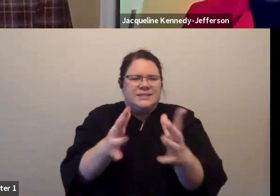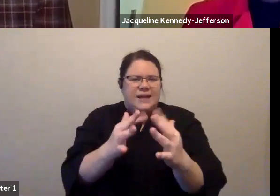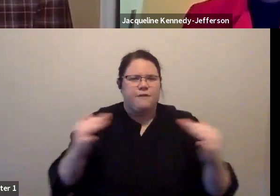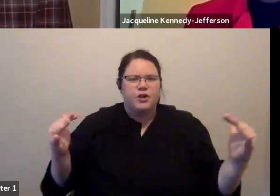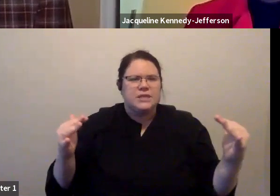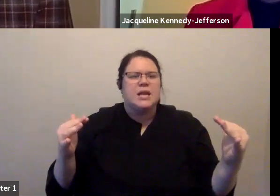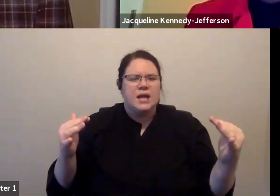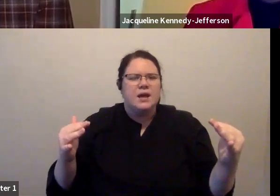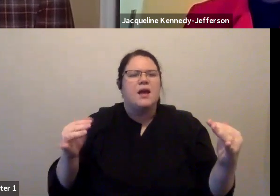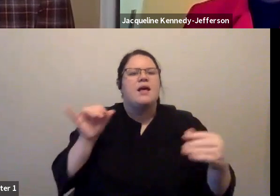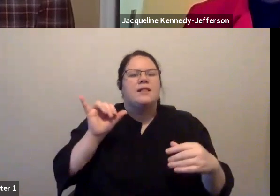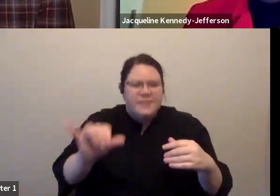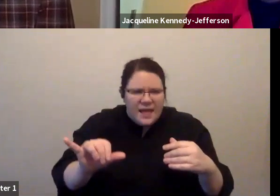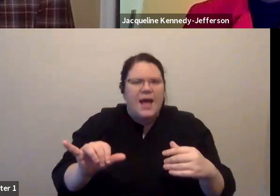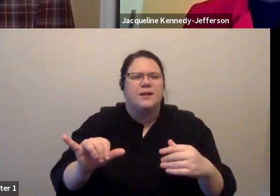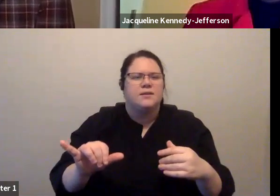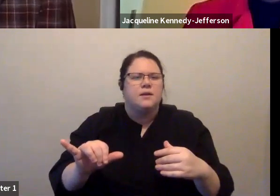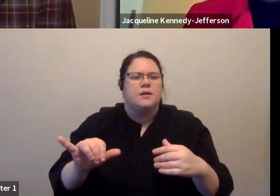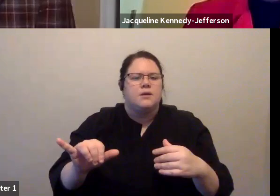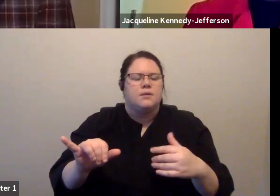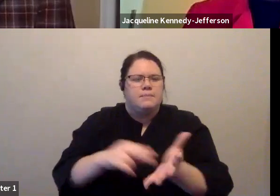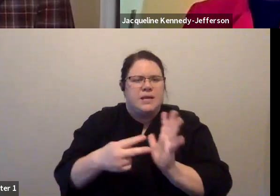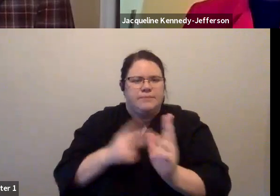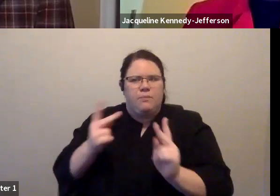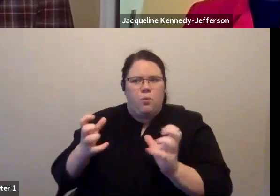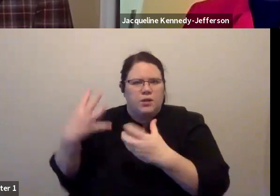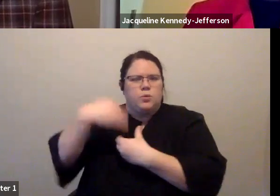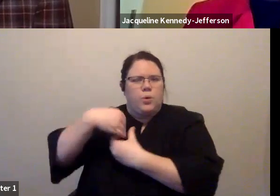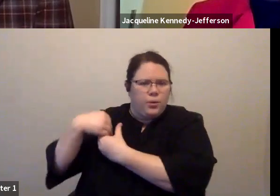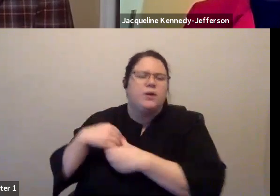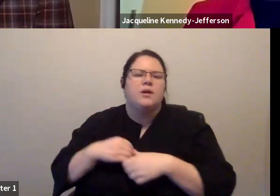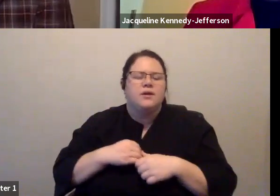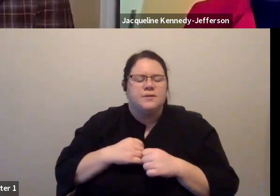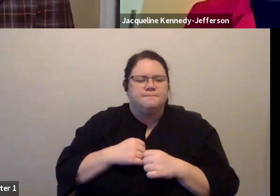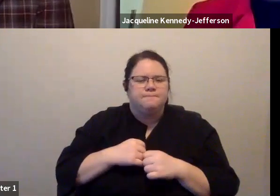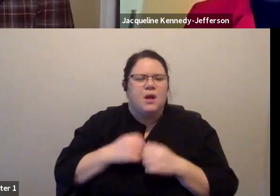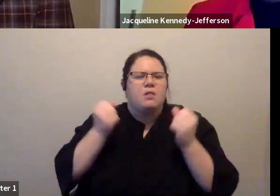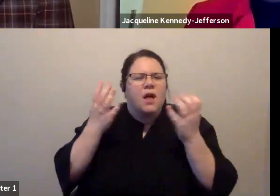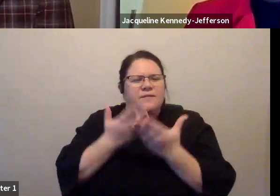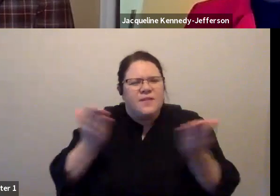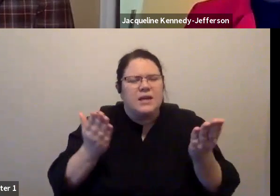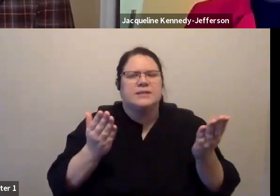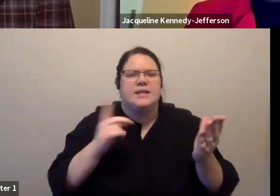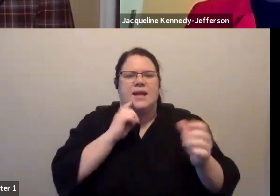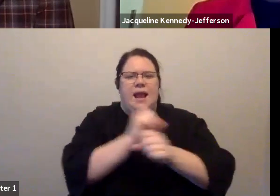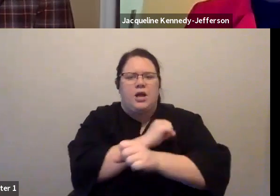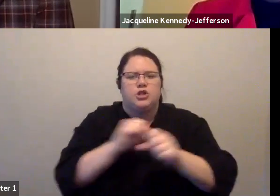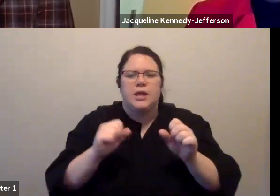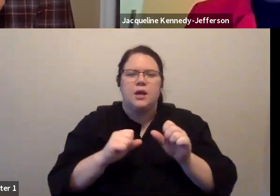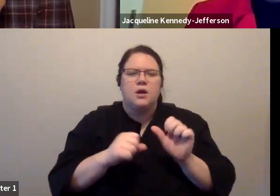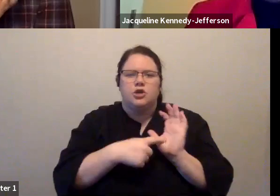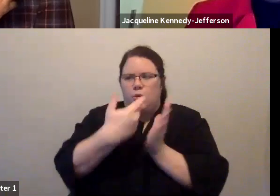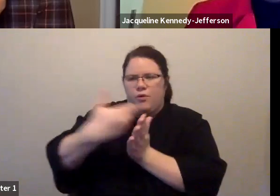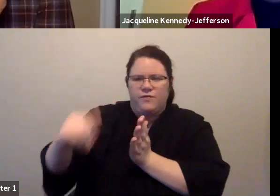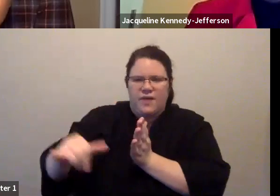for the innovation. And there's so many exercises out there that, to be able to really showcase that. And but I want